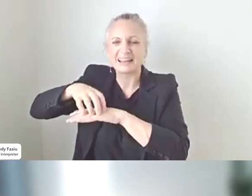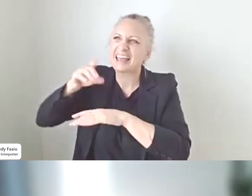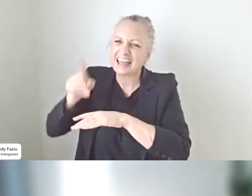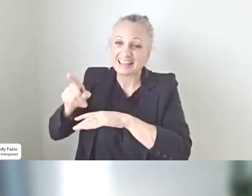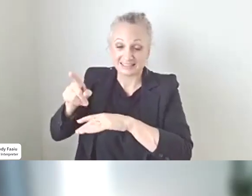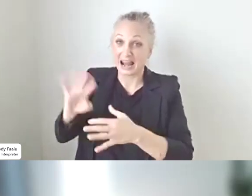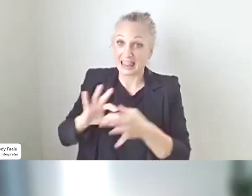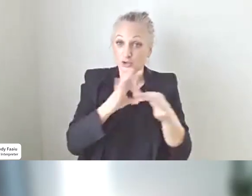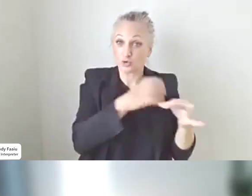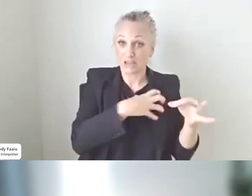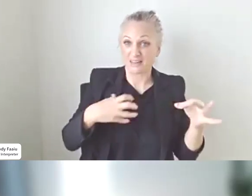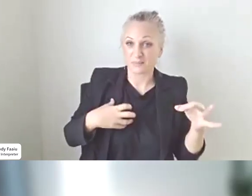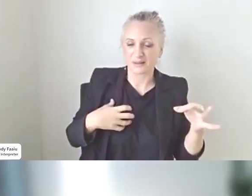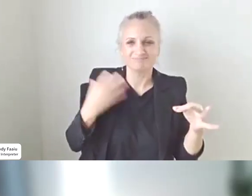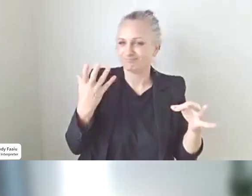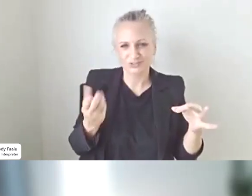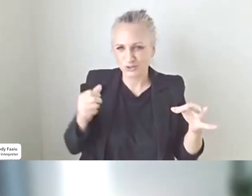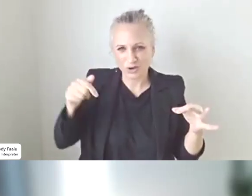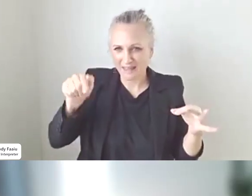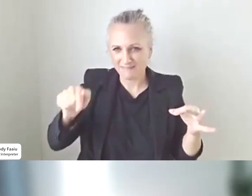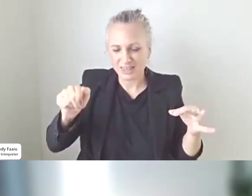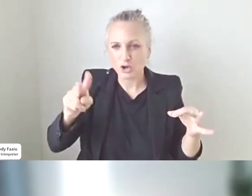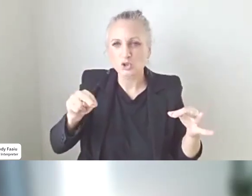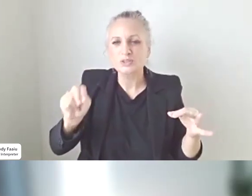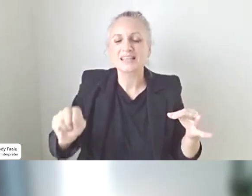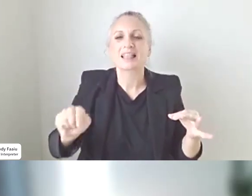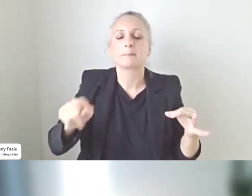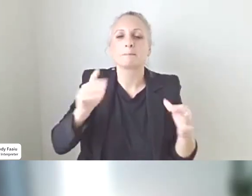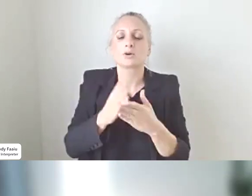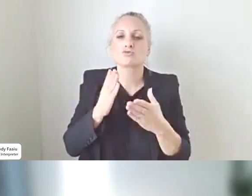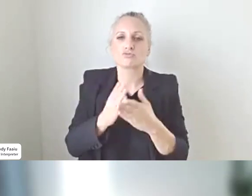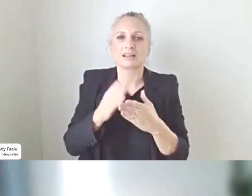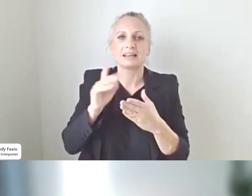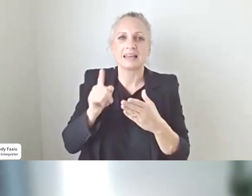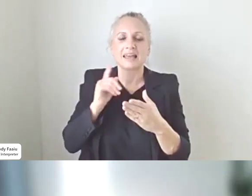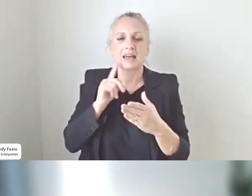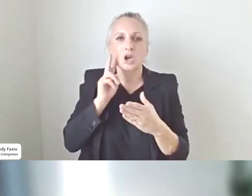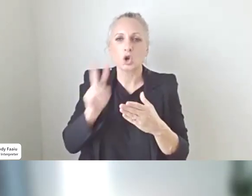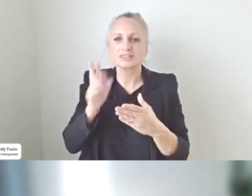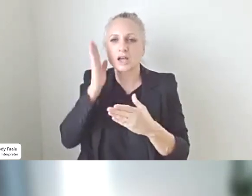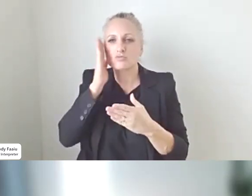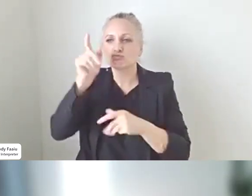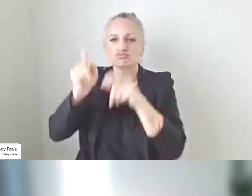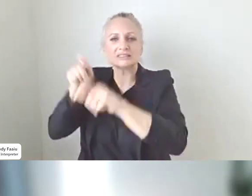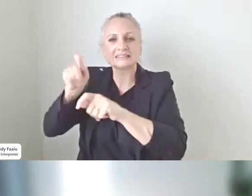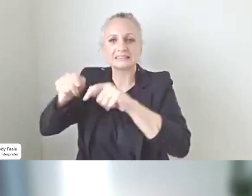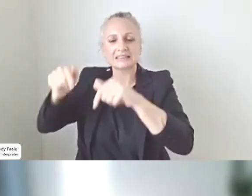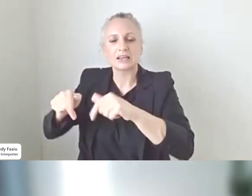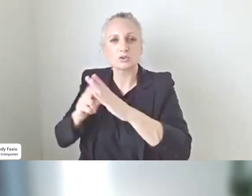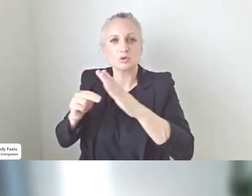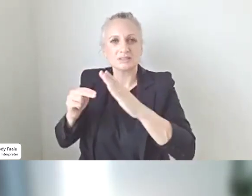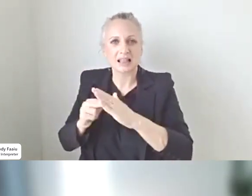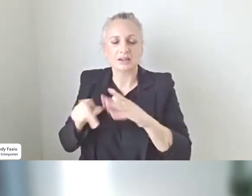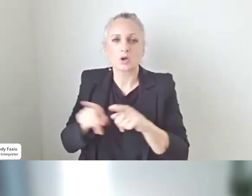very much where service delivery happens direct to residents in our country and in my state in particular. Hennepin County serves